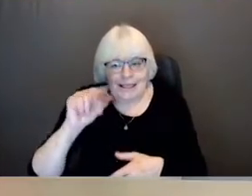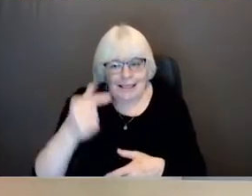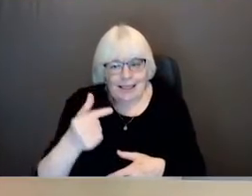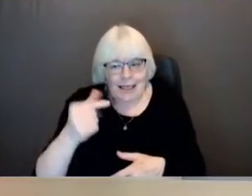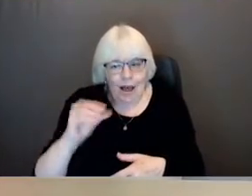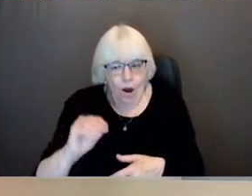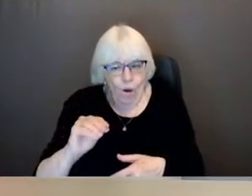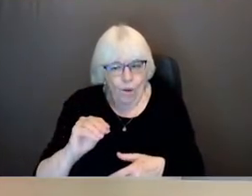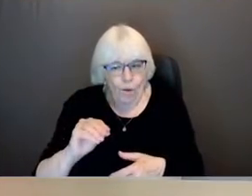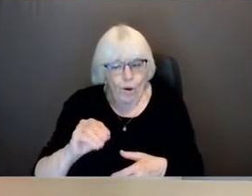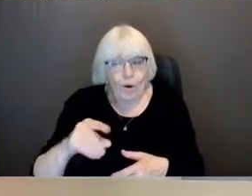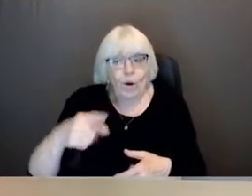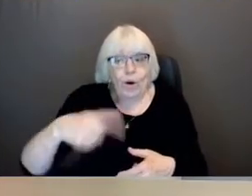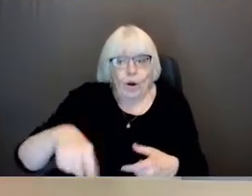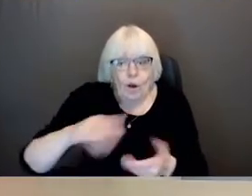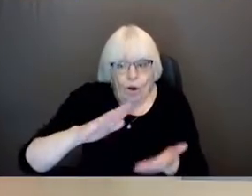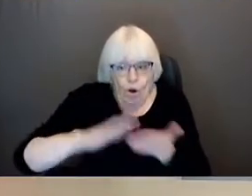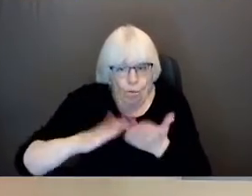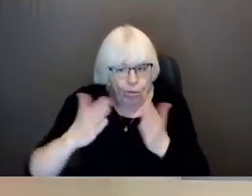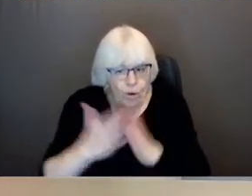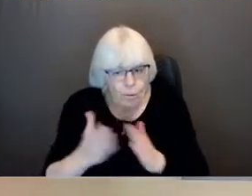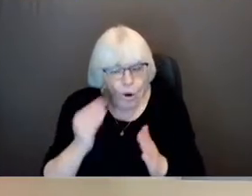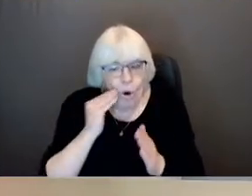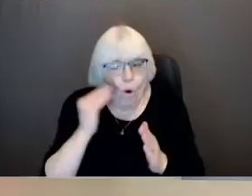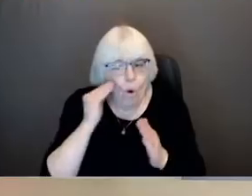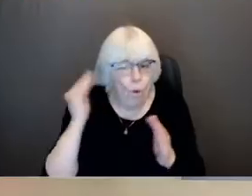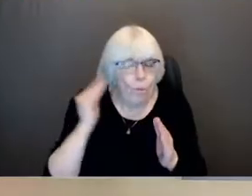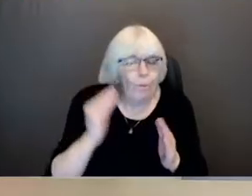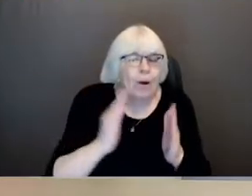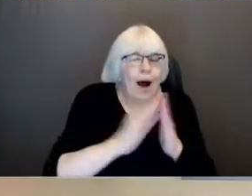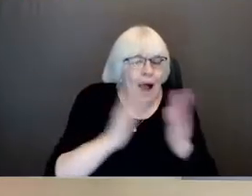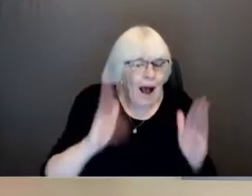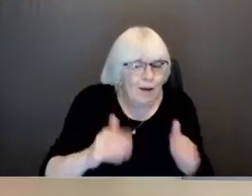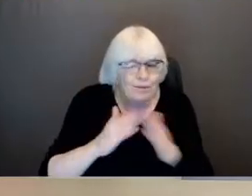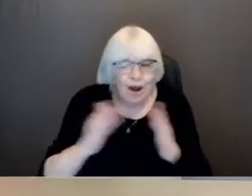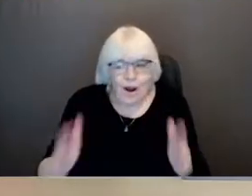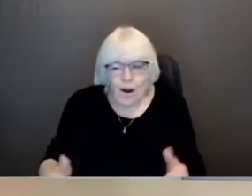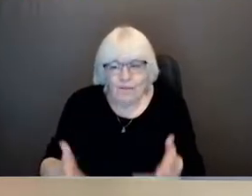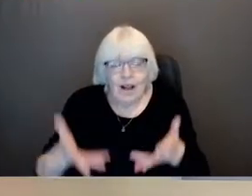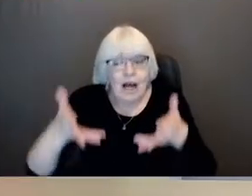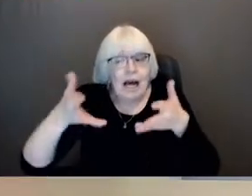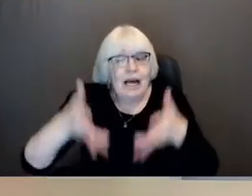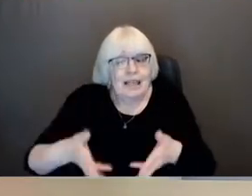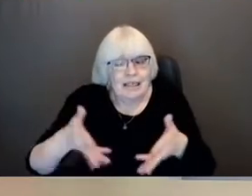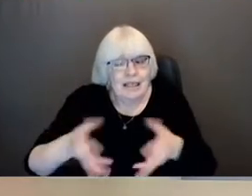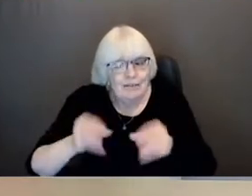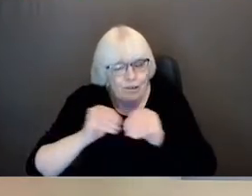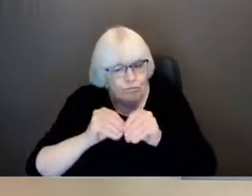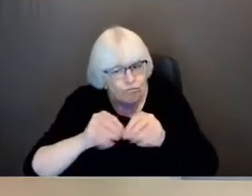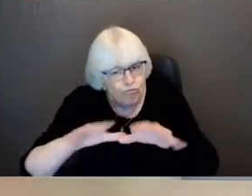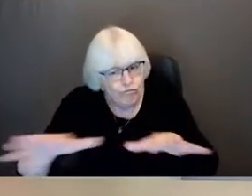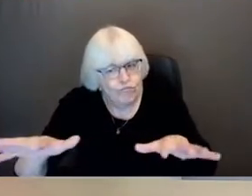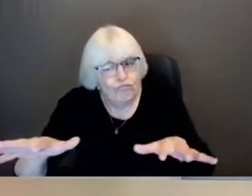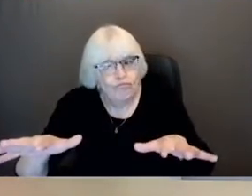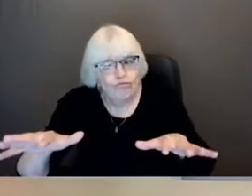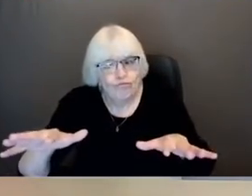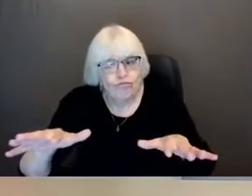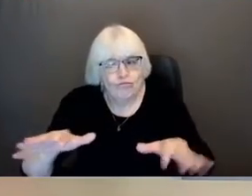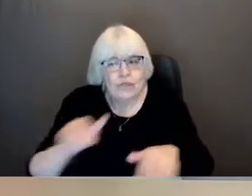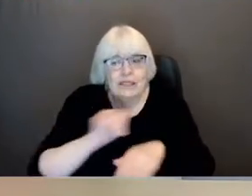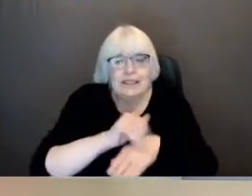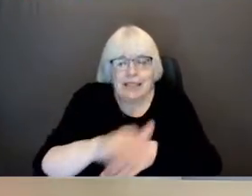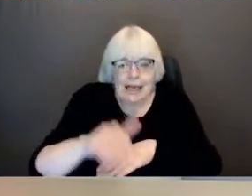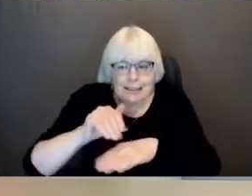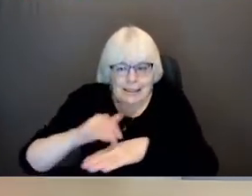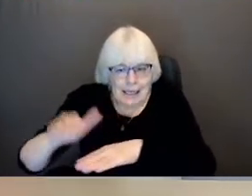include, as a way of supporting the goal of monitoring and protecting the most vulnerable, include